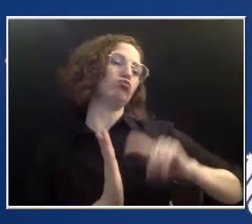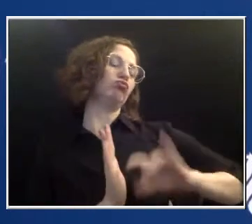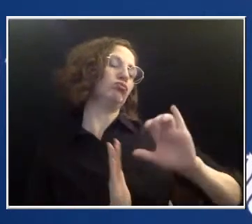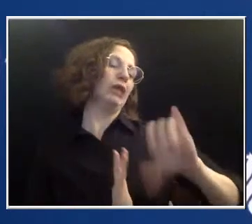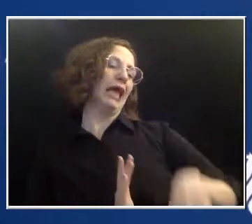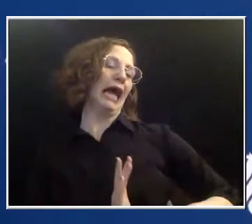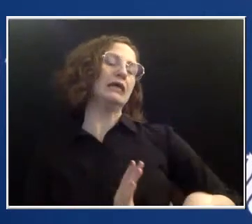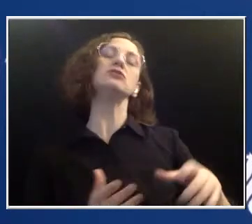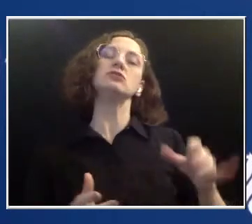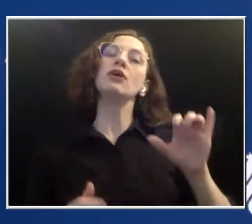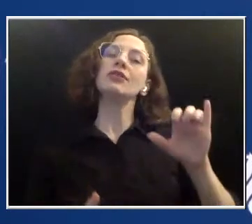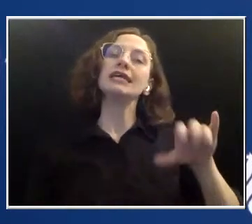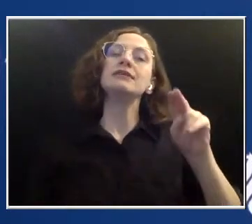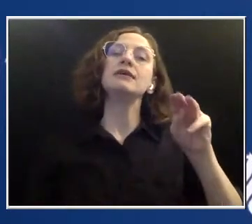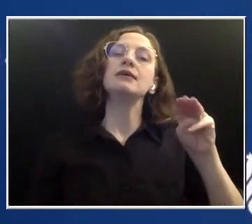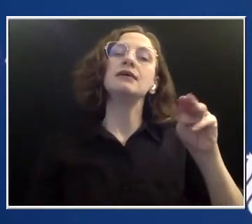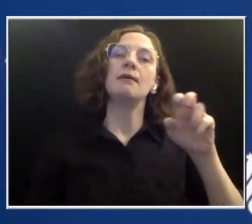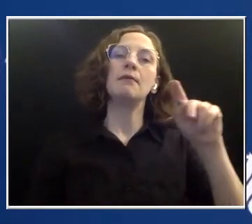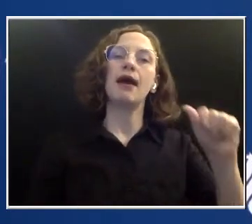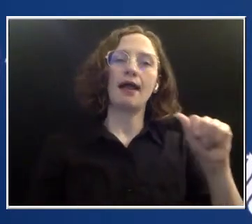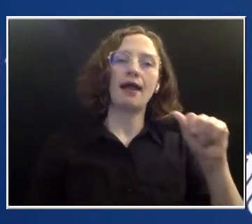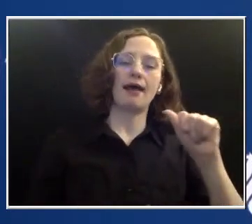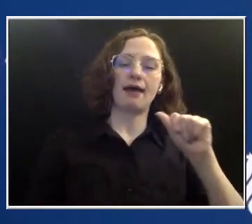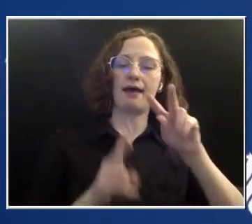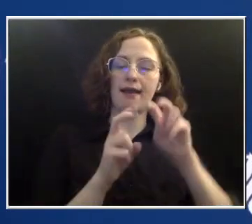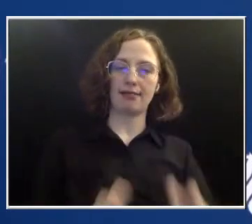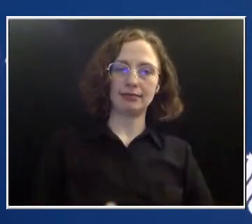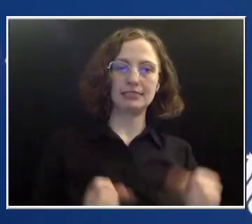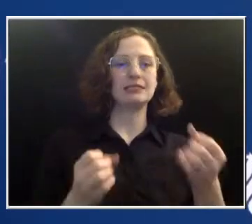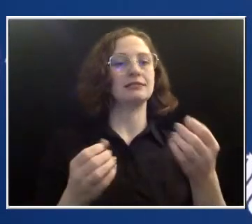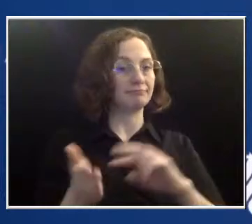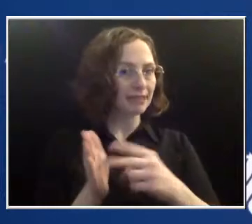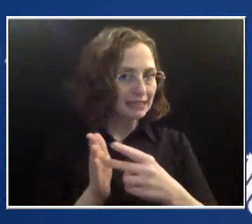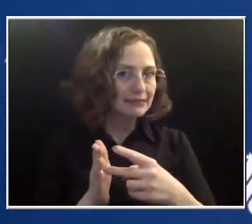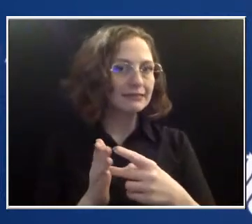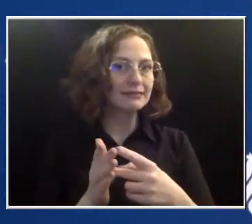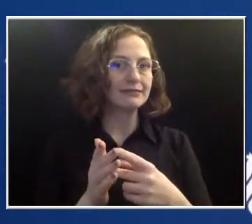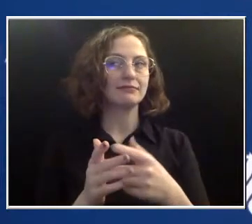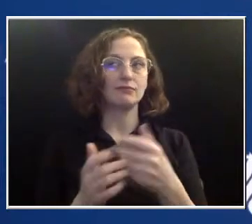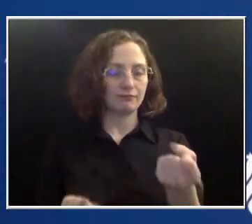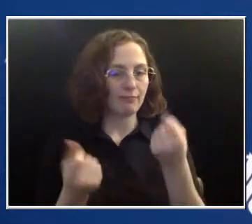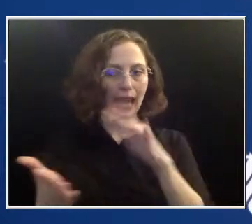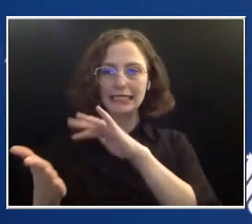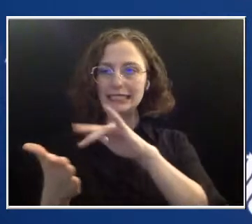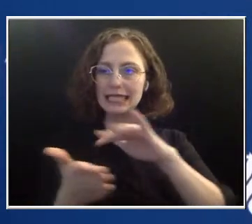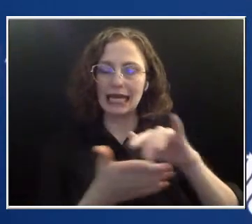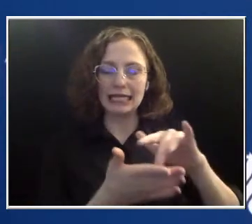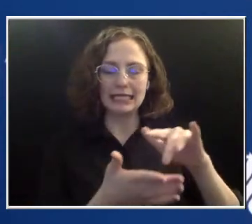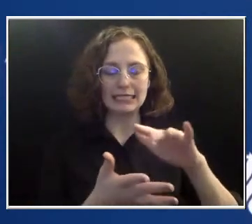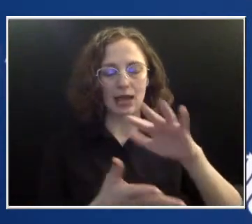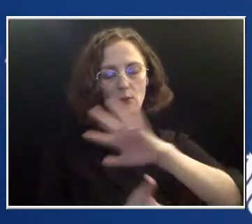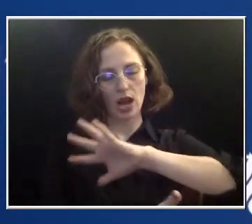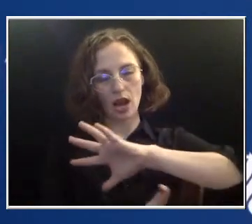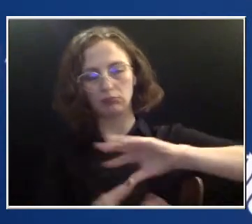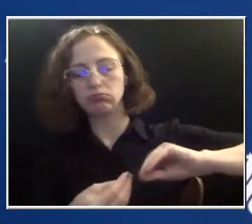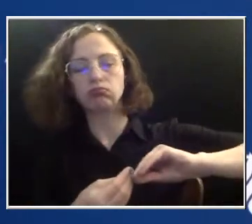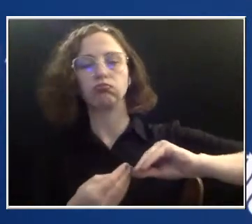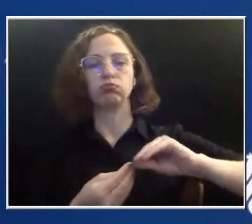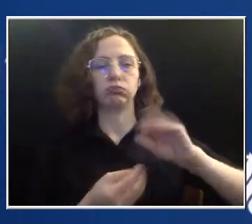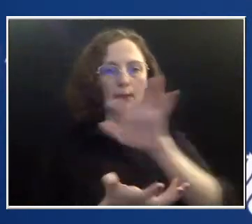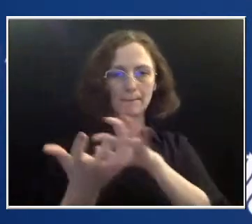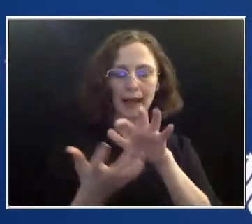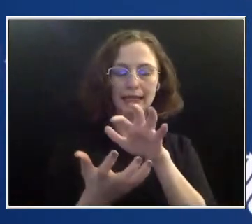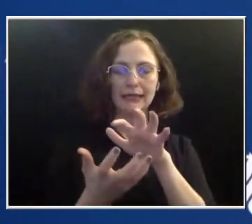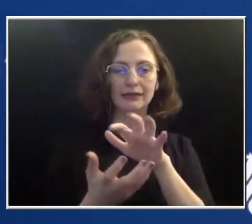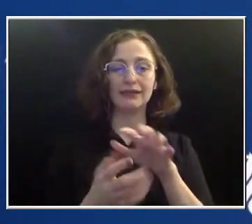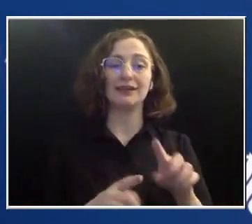its own and then combine them. And basically what it does show is that there is, and this is what the authors say as well, they illustrate that there is